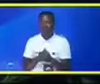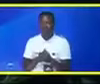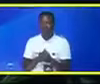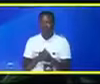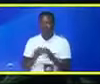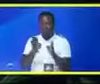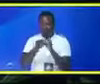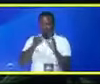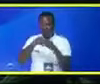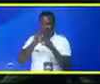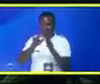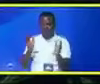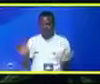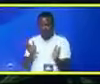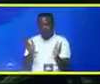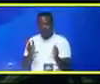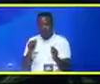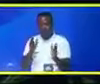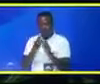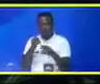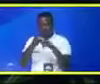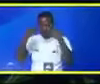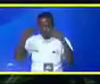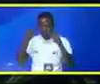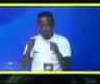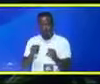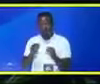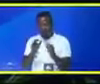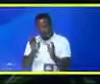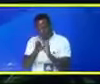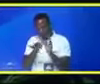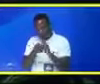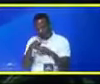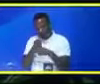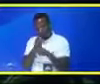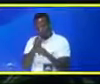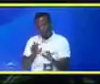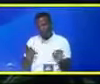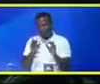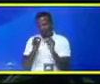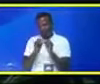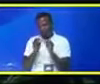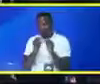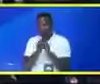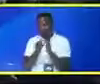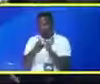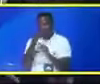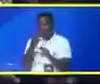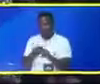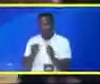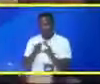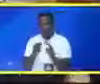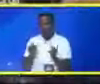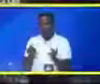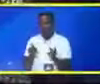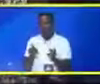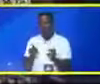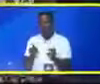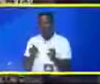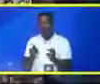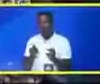Doors to your influence. Doors to your relevance. Someone is praying. In the name of Jesus Christ.